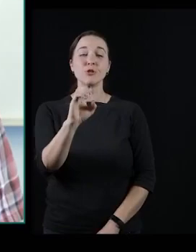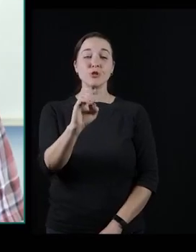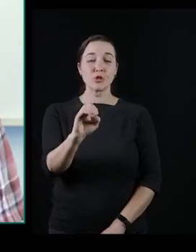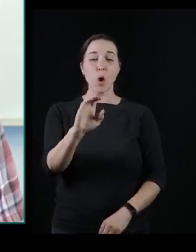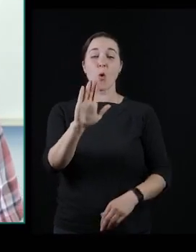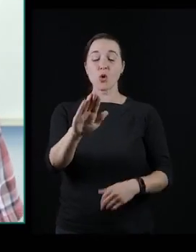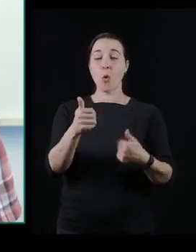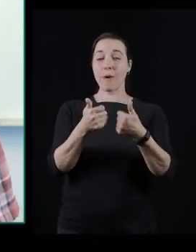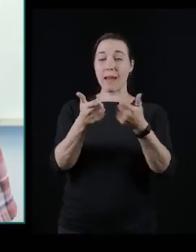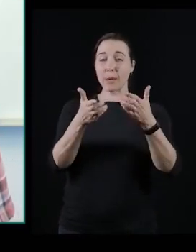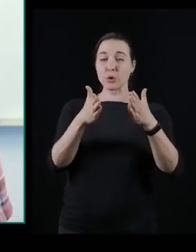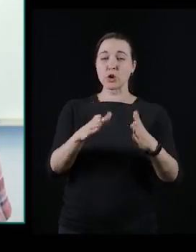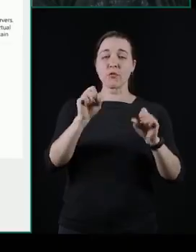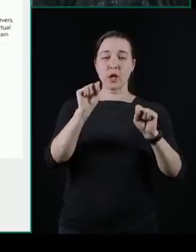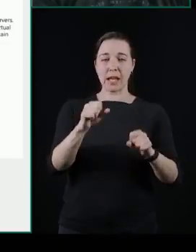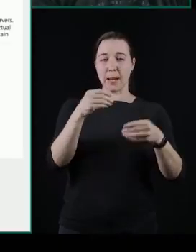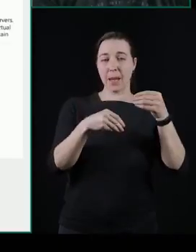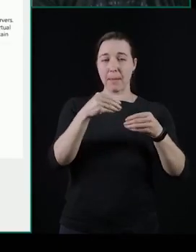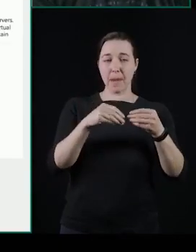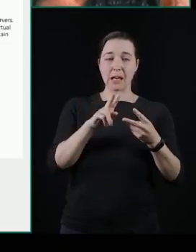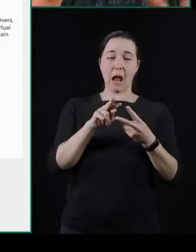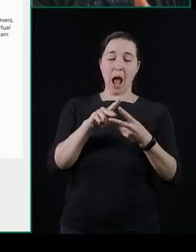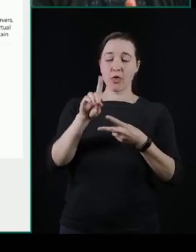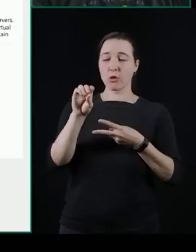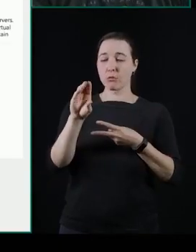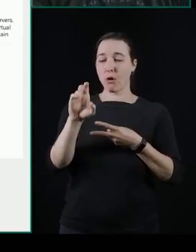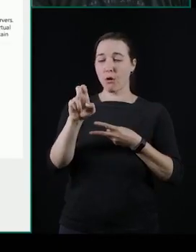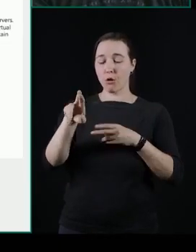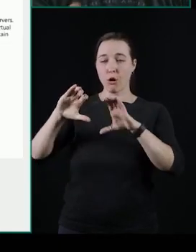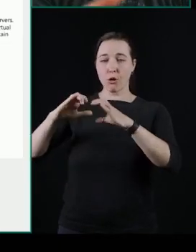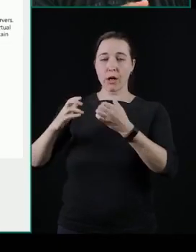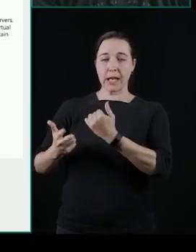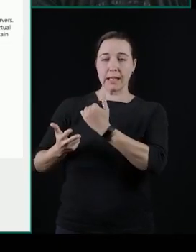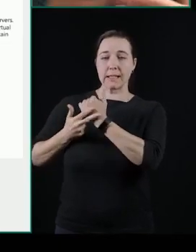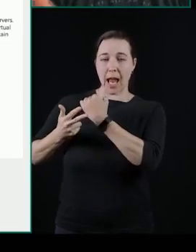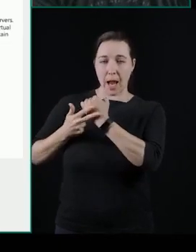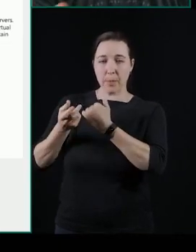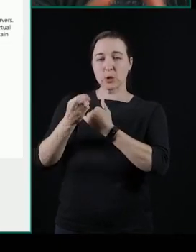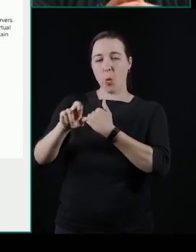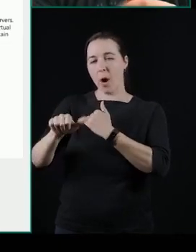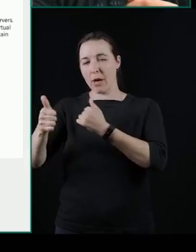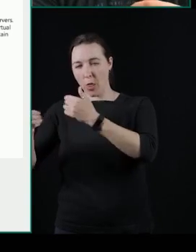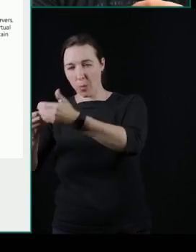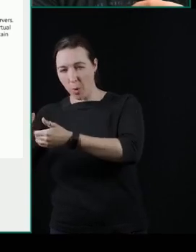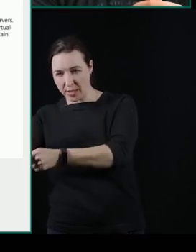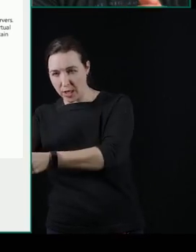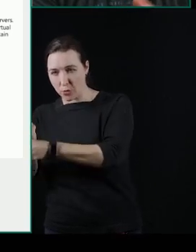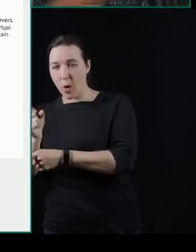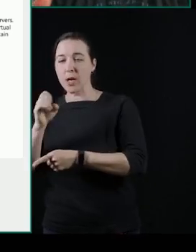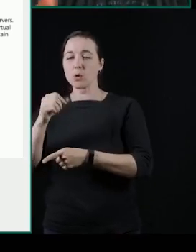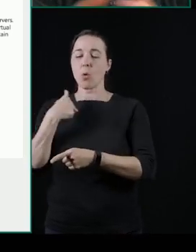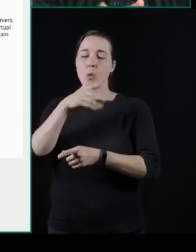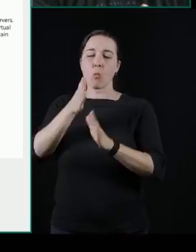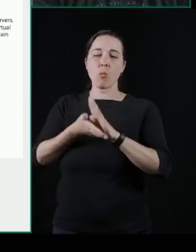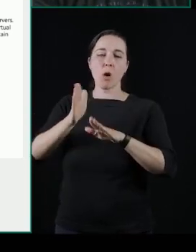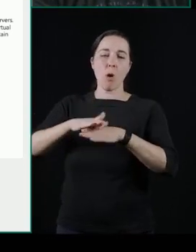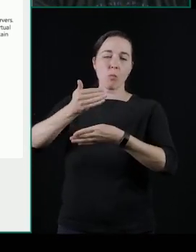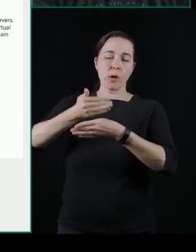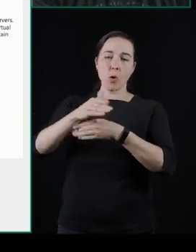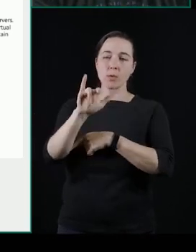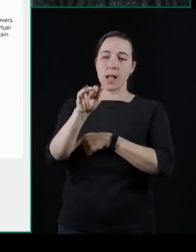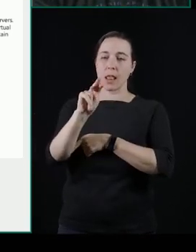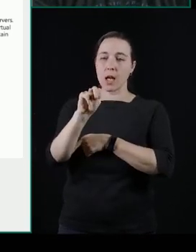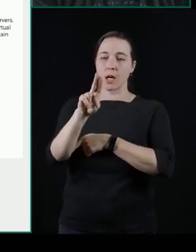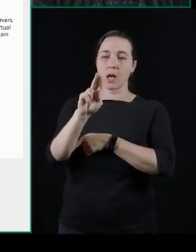game servers can be packaged either in Docker containers or can run as processes, right? So we do support containers on Windows and Linux, and at this time we